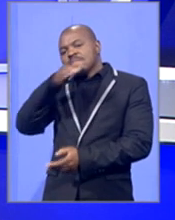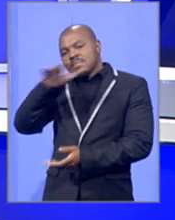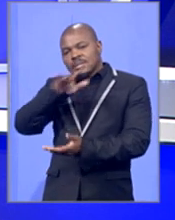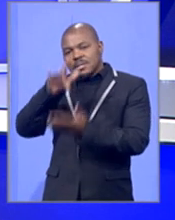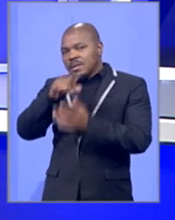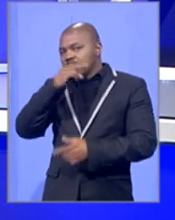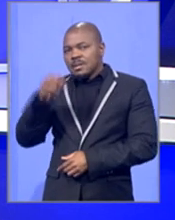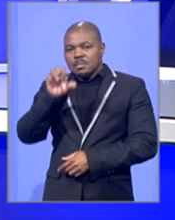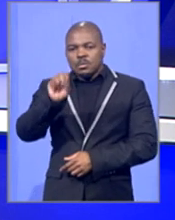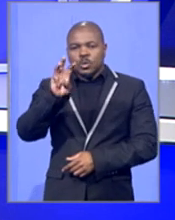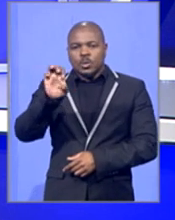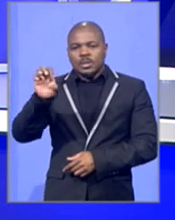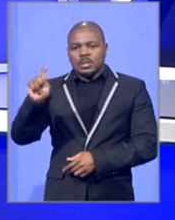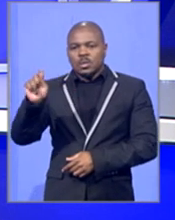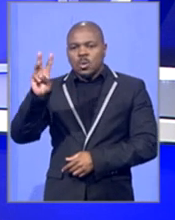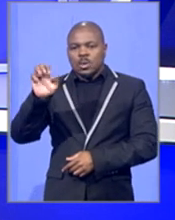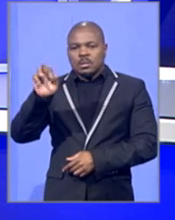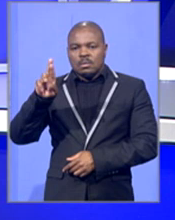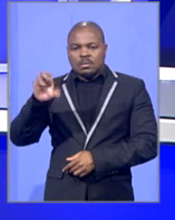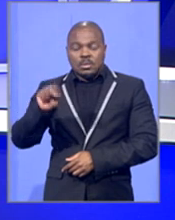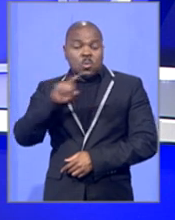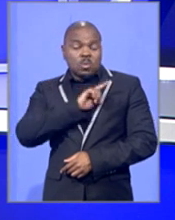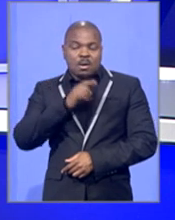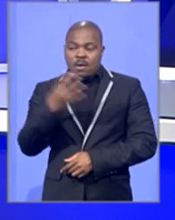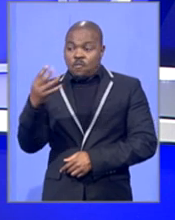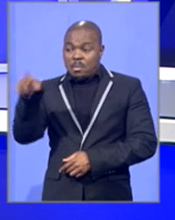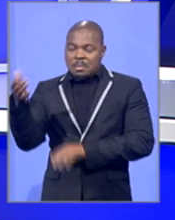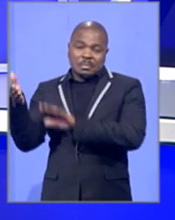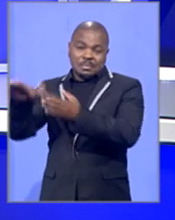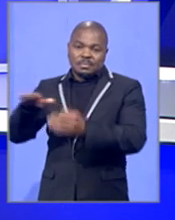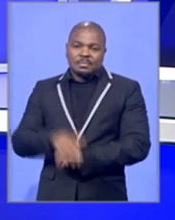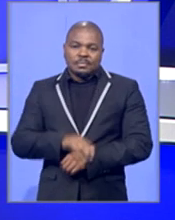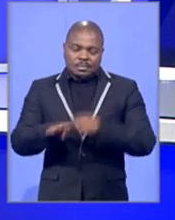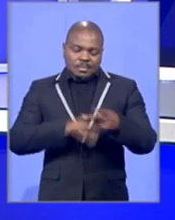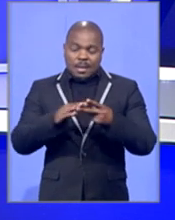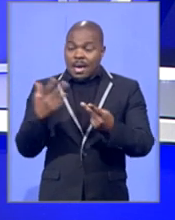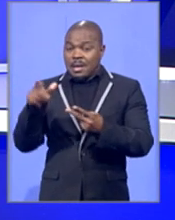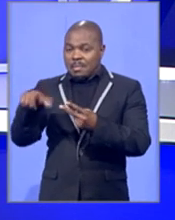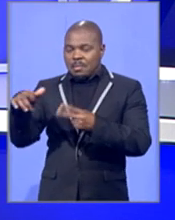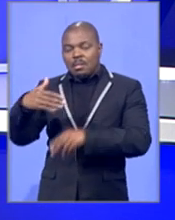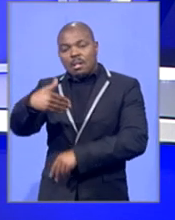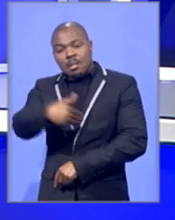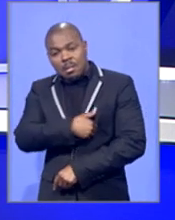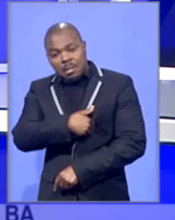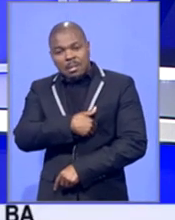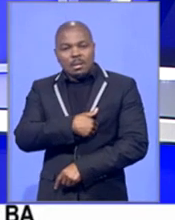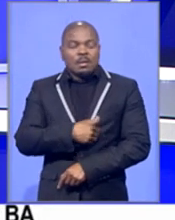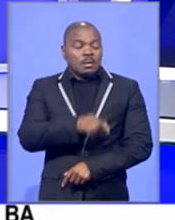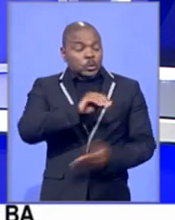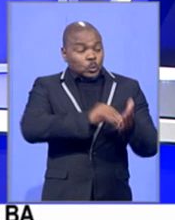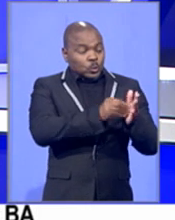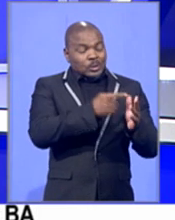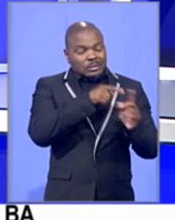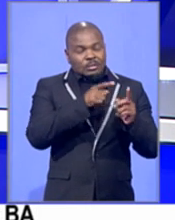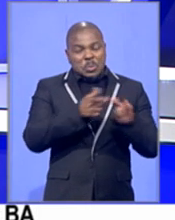ka Pietermaritzburg se morago ga gore go bolawe batho ba bane ba bangwe ba seswae ba gobetse morago ga gore dinokwane